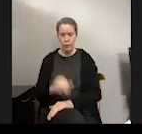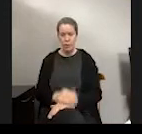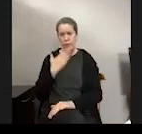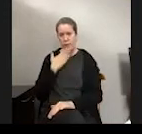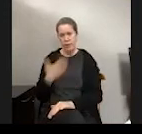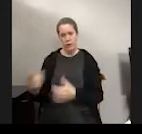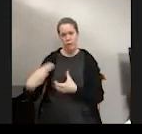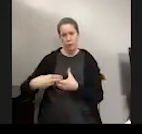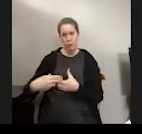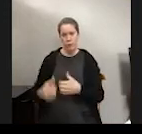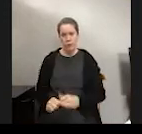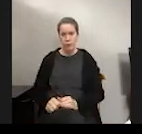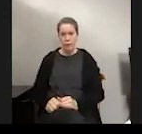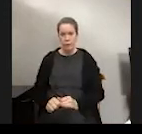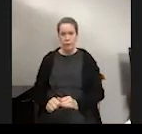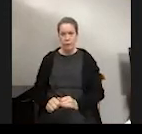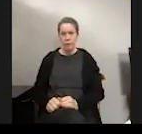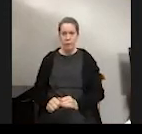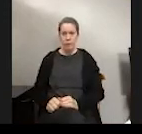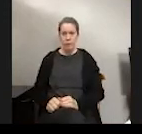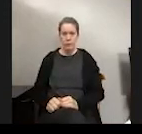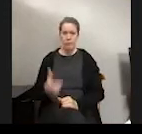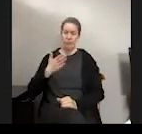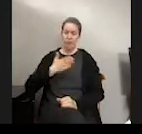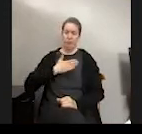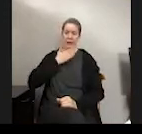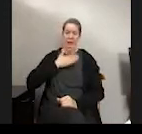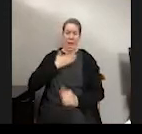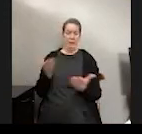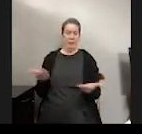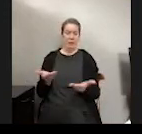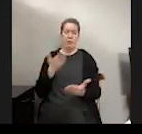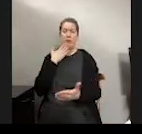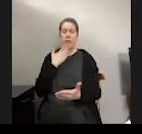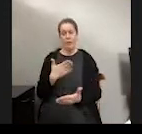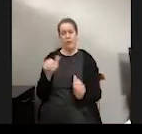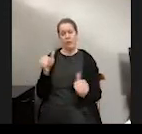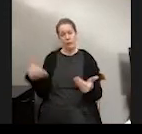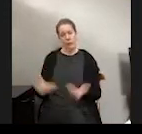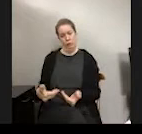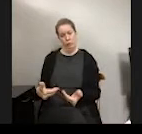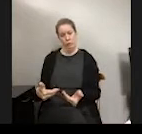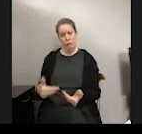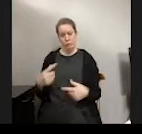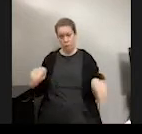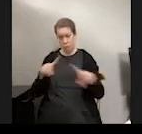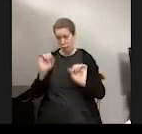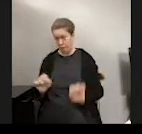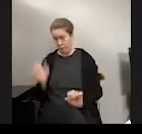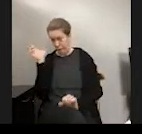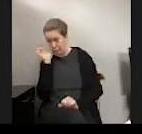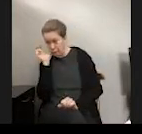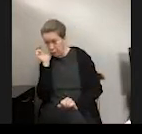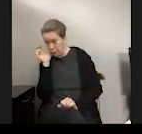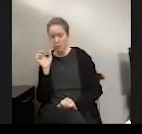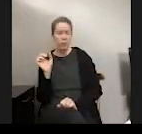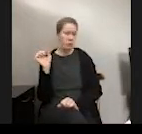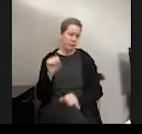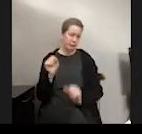us. Happy to be here. Thanks very much for the introduction. You guys can hear me okay? Yes. Okay, great.